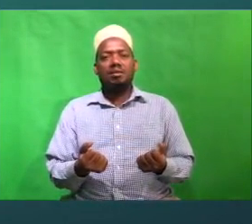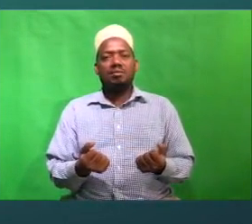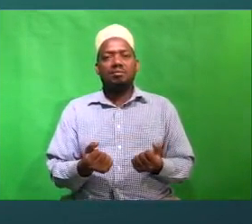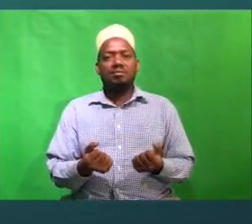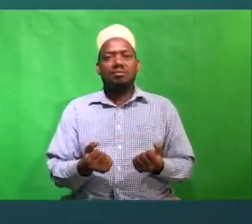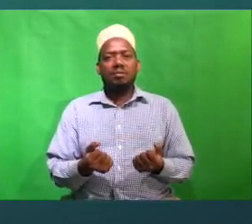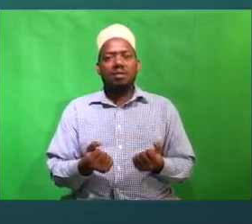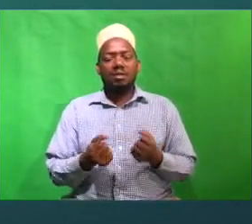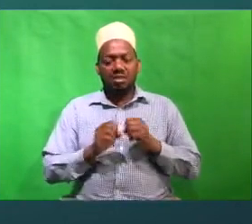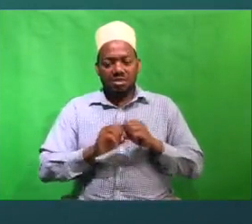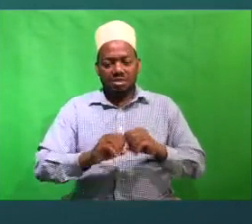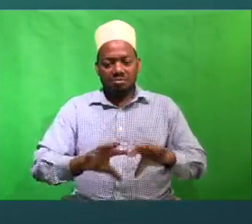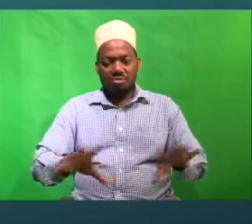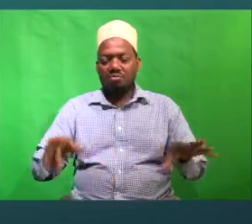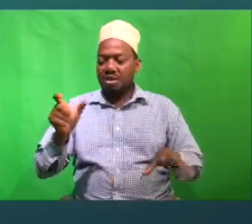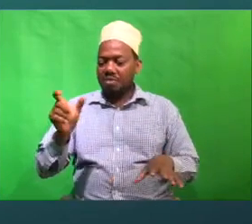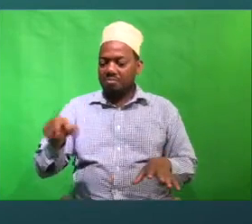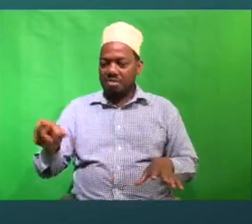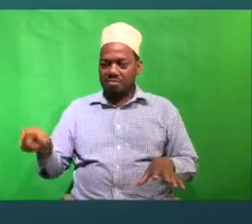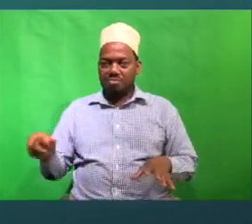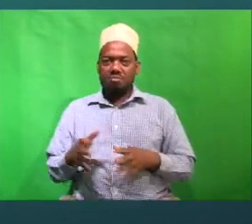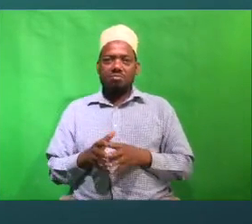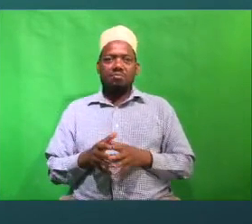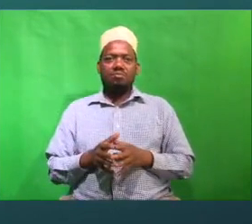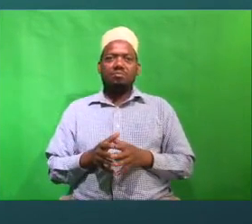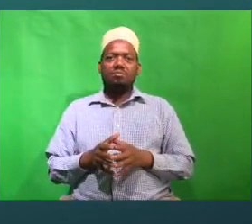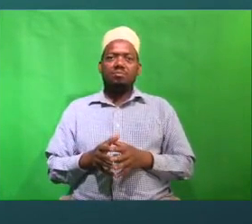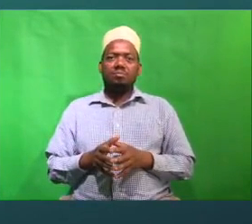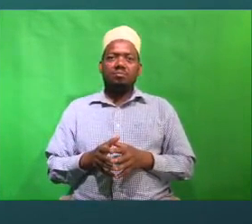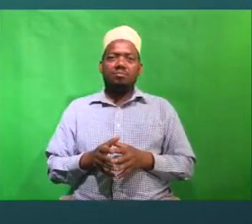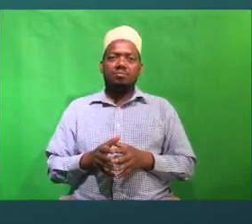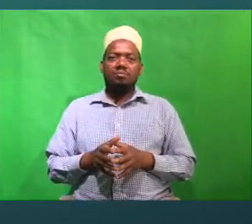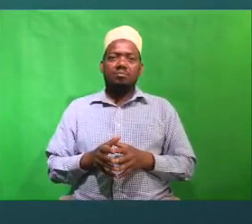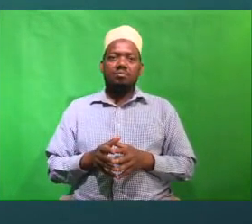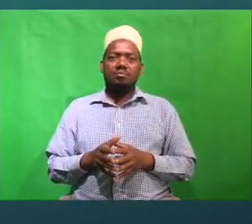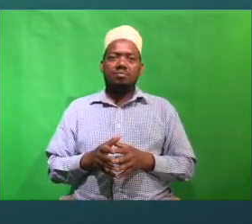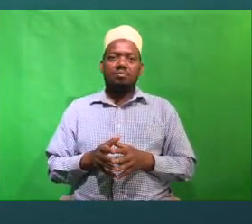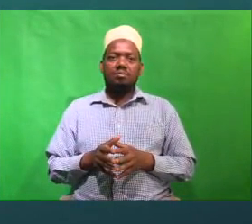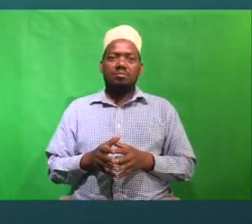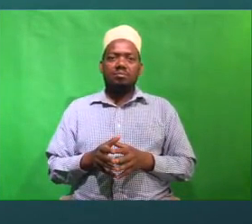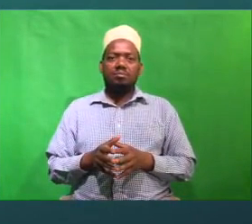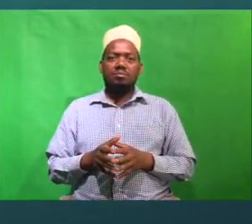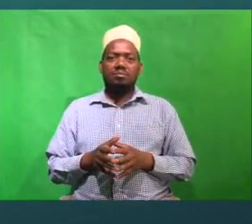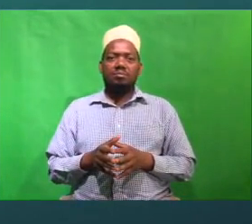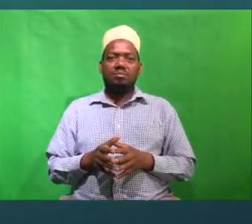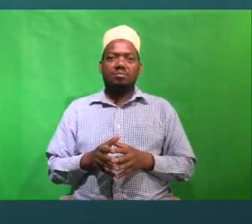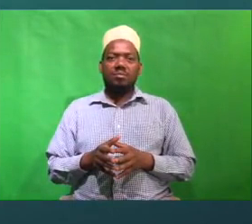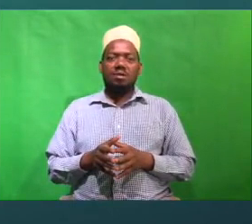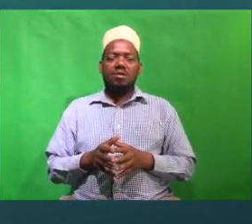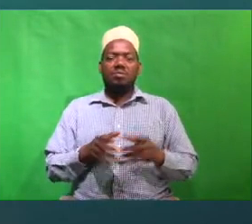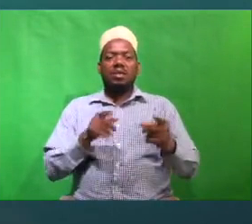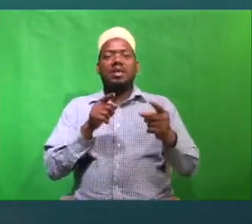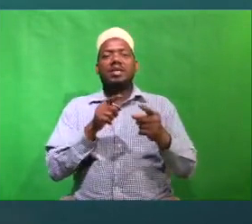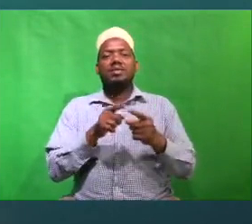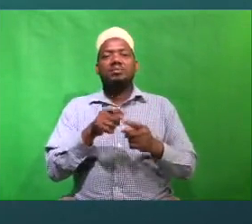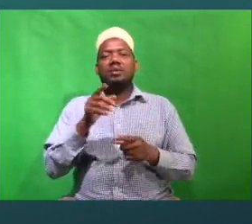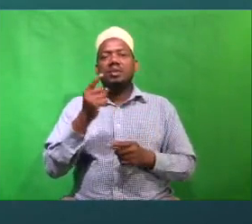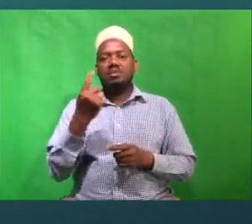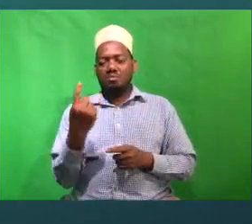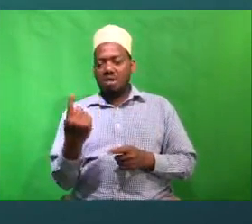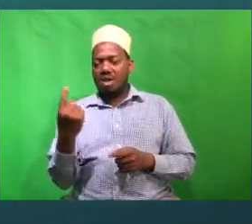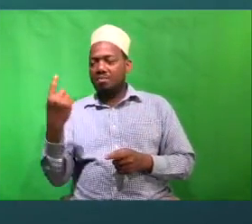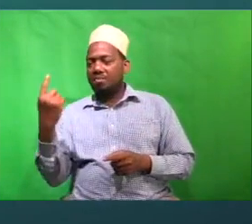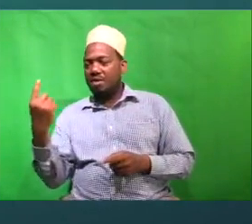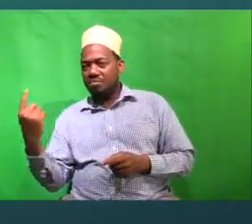be driven by people. So through the factors above, let's explain you one by one, my student, in